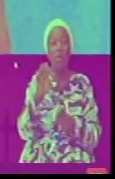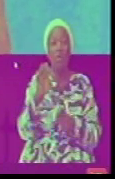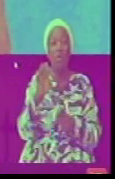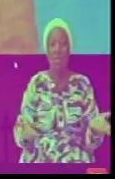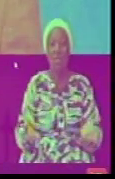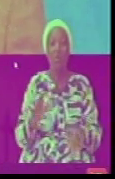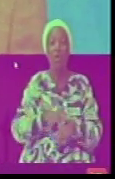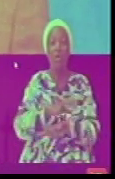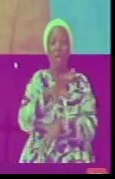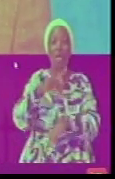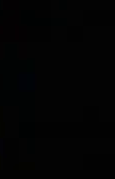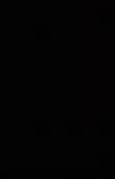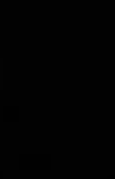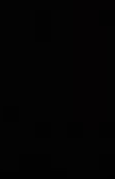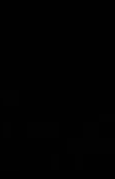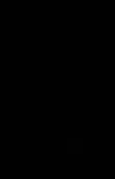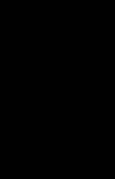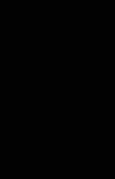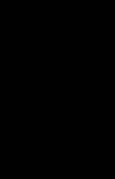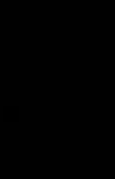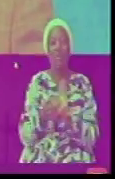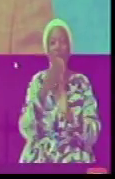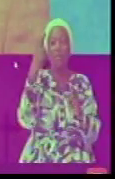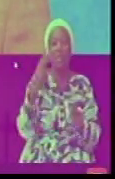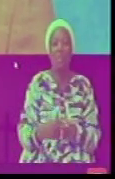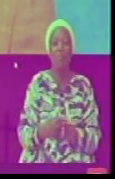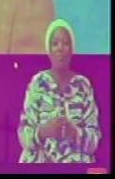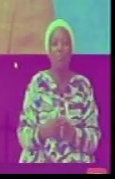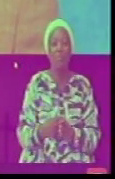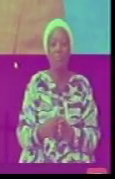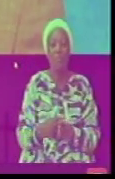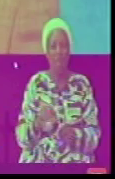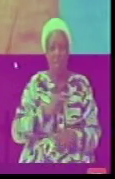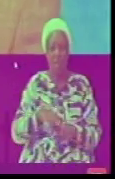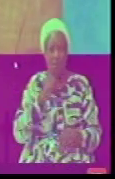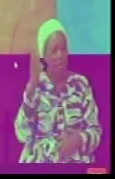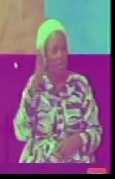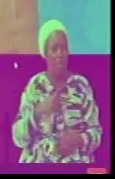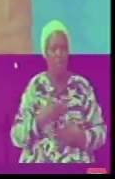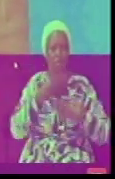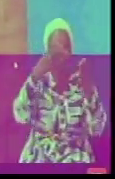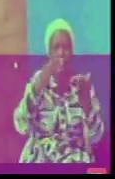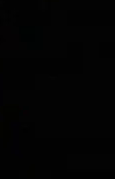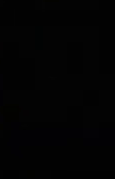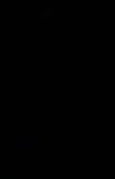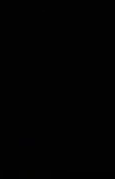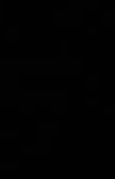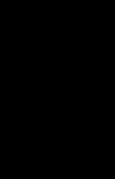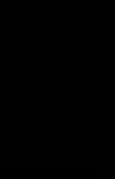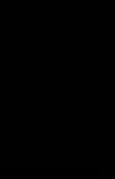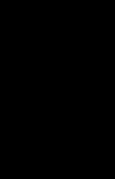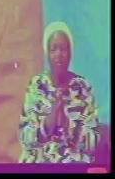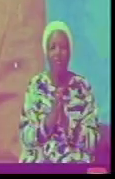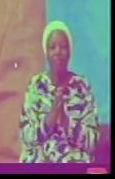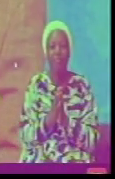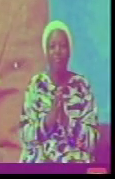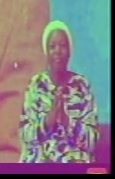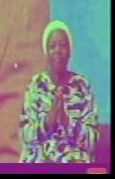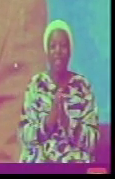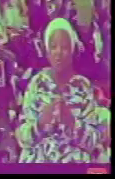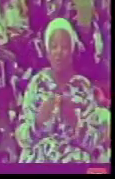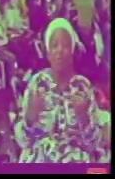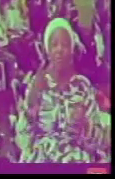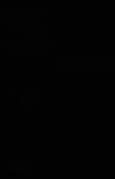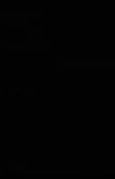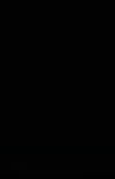the power that he manifested when he was here on earth, he'll manifest in your life. I didn't